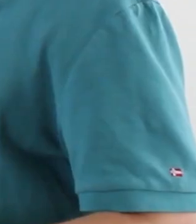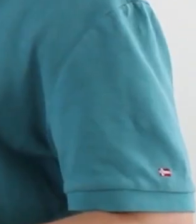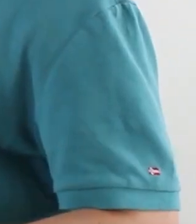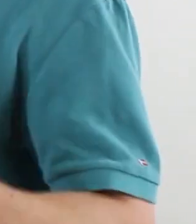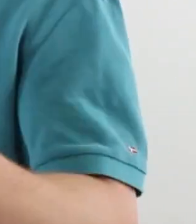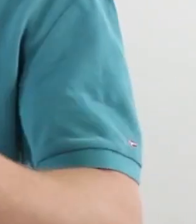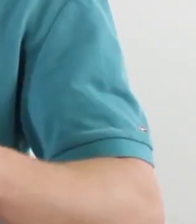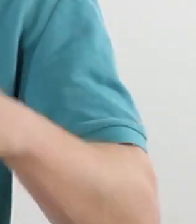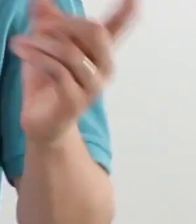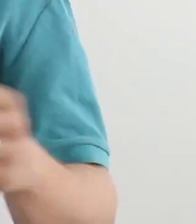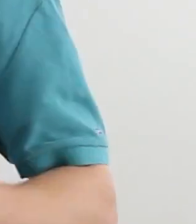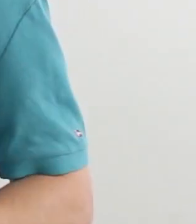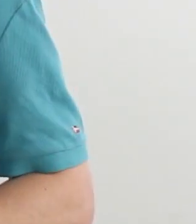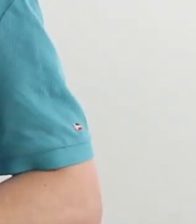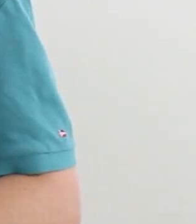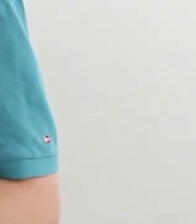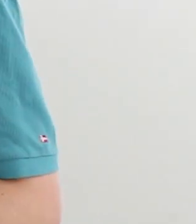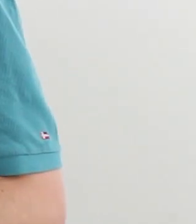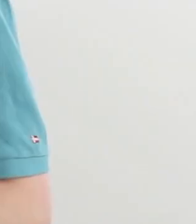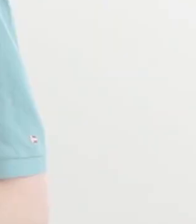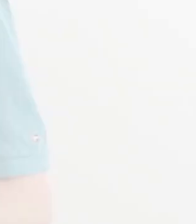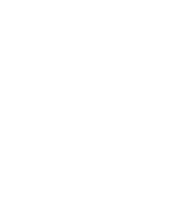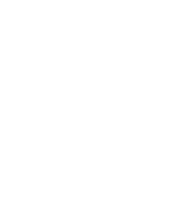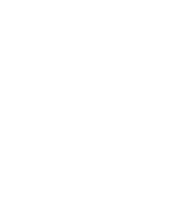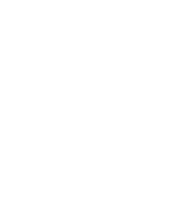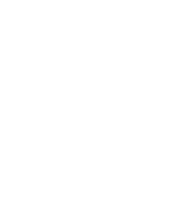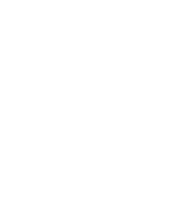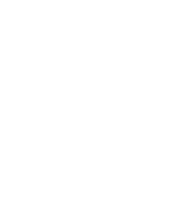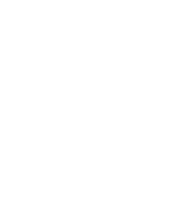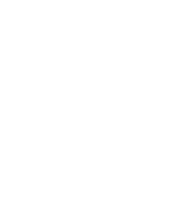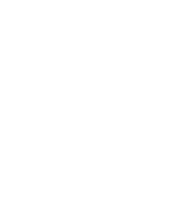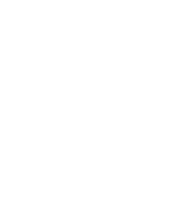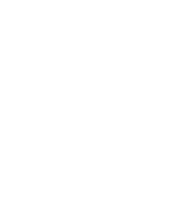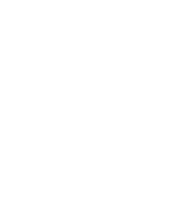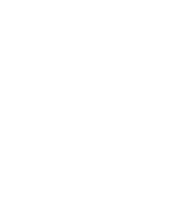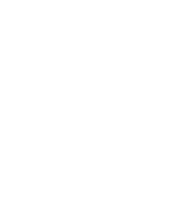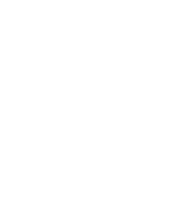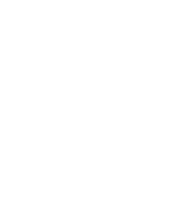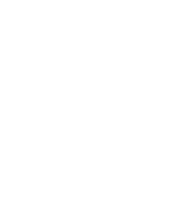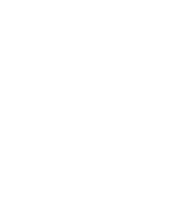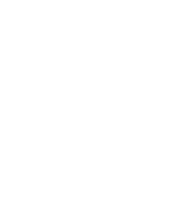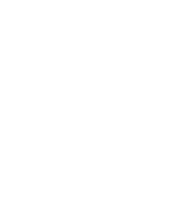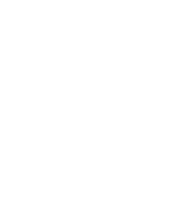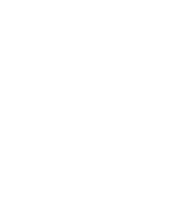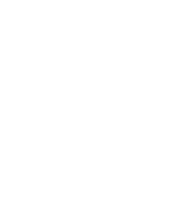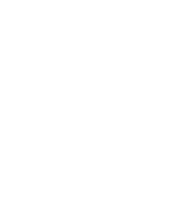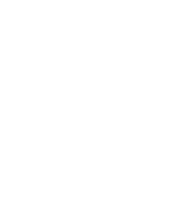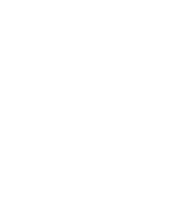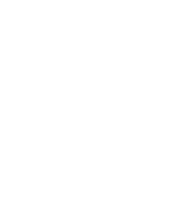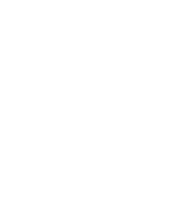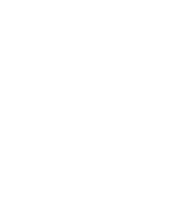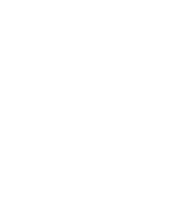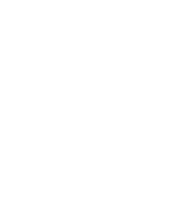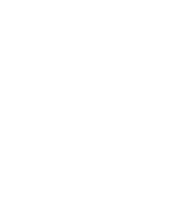the company. Okay, let's look at some examples. Dialogue 1. I think that is a